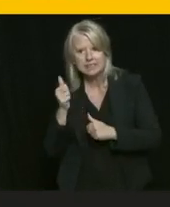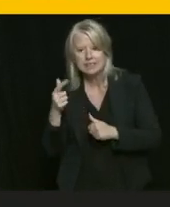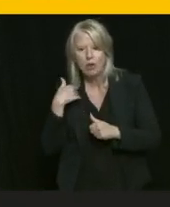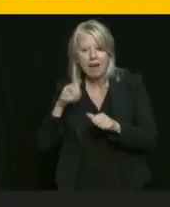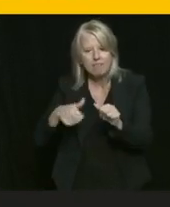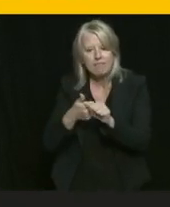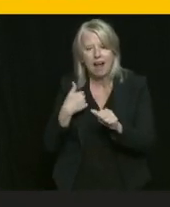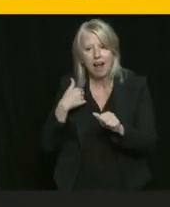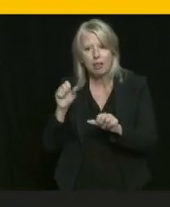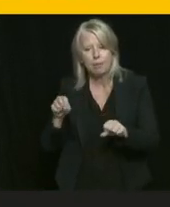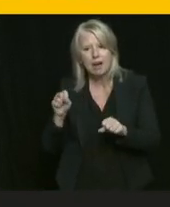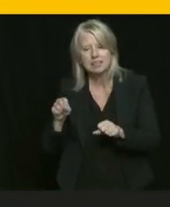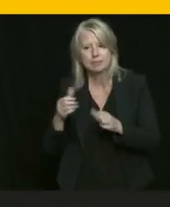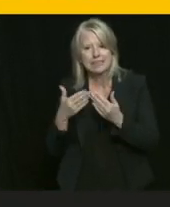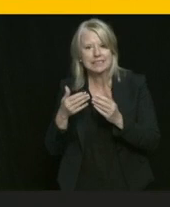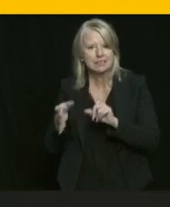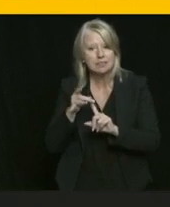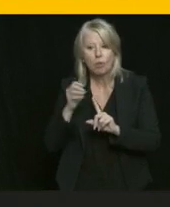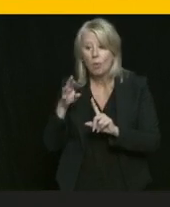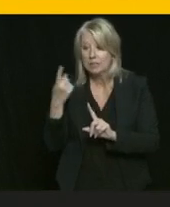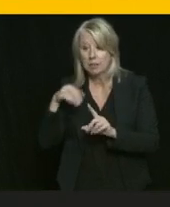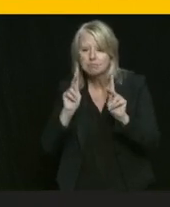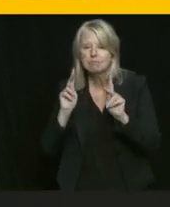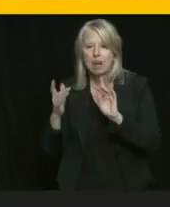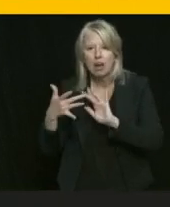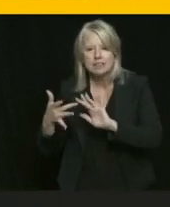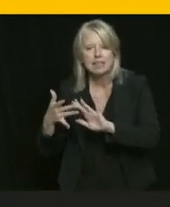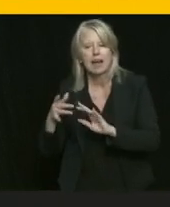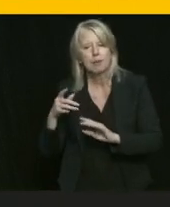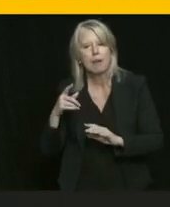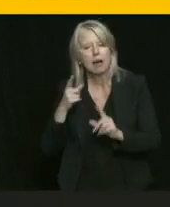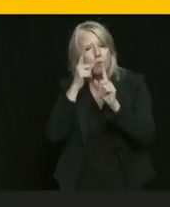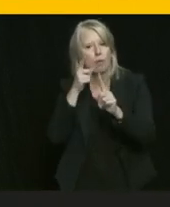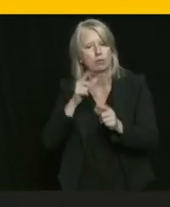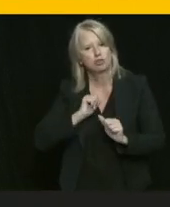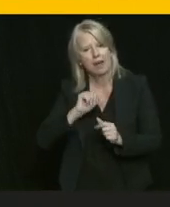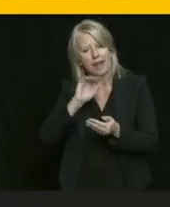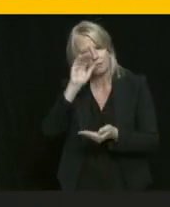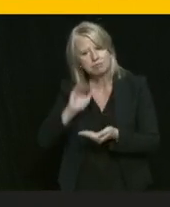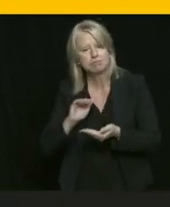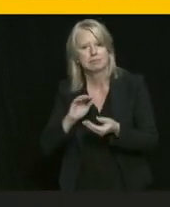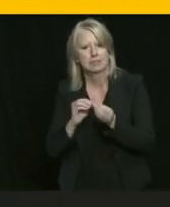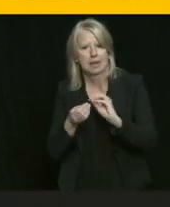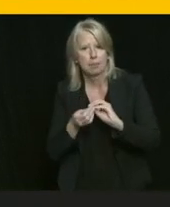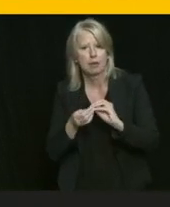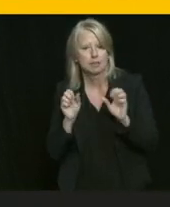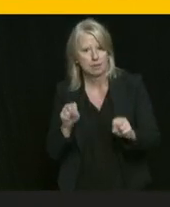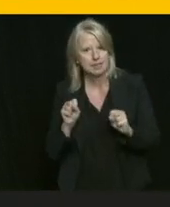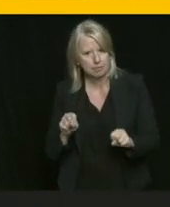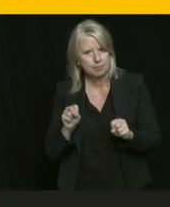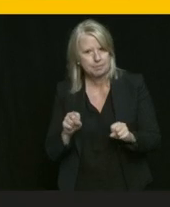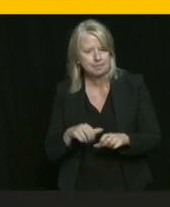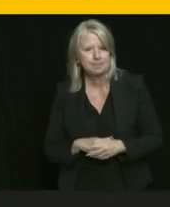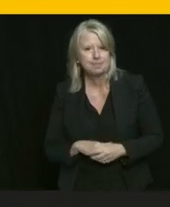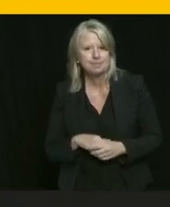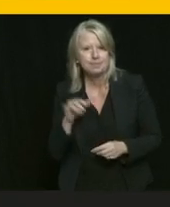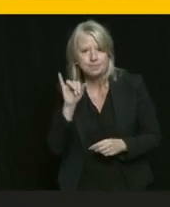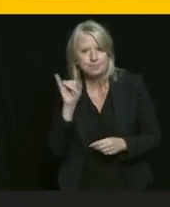factors, whether there's someone in your household that has, try and keep that as low as possible.